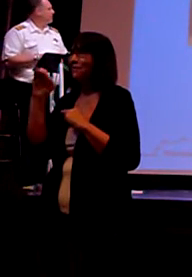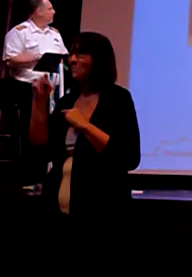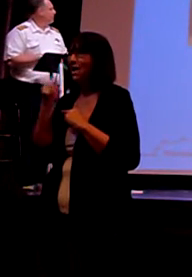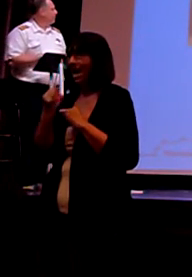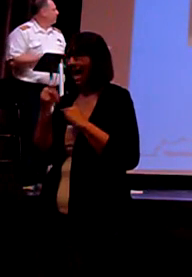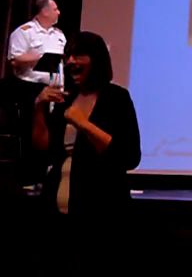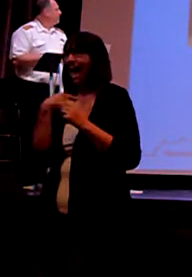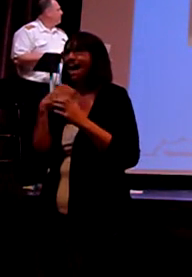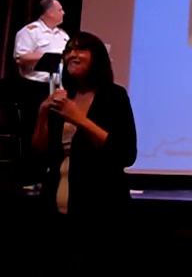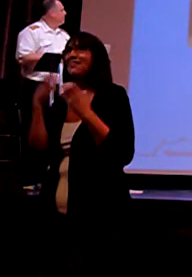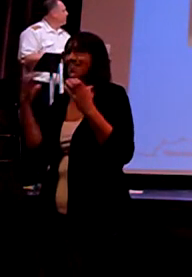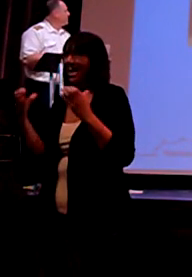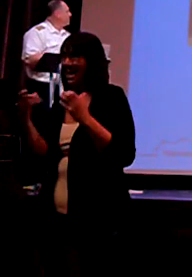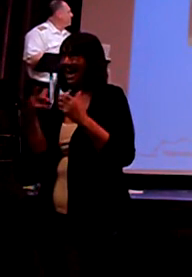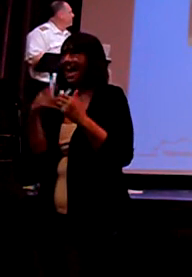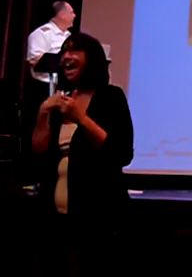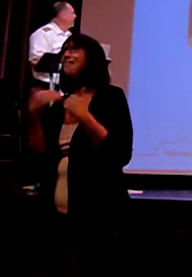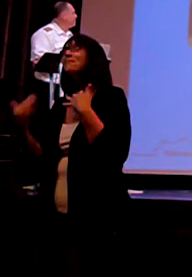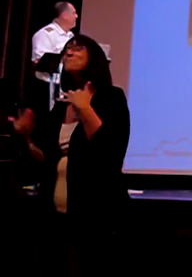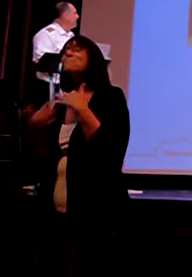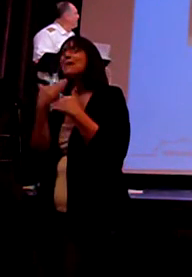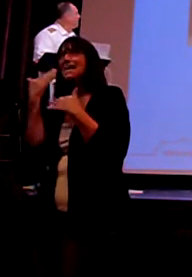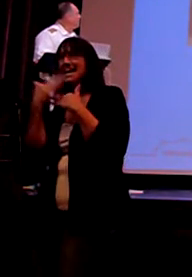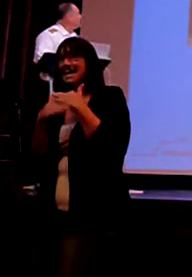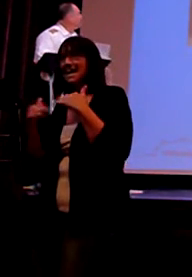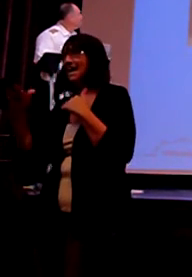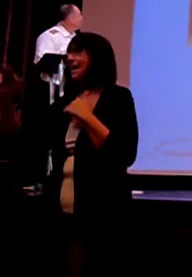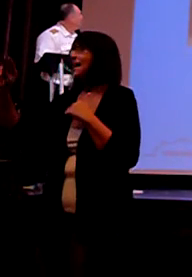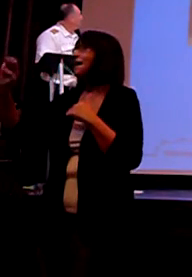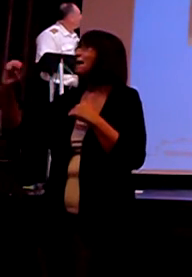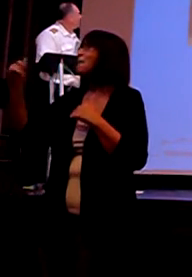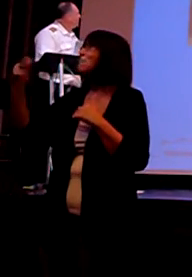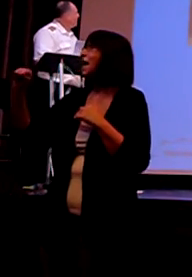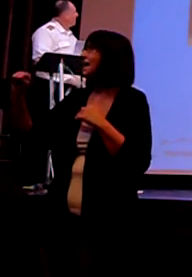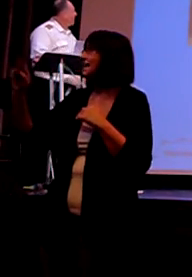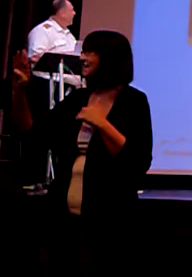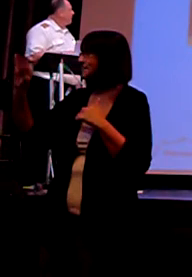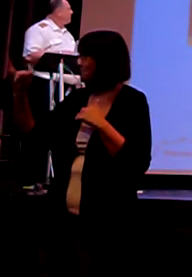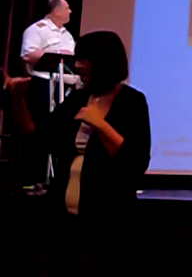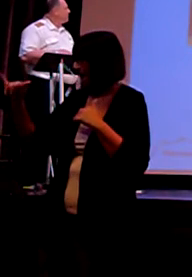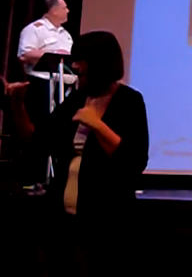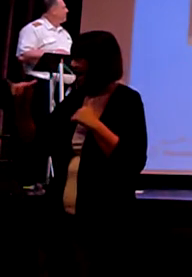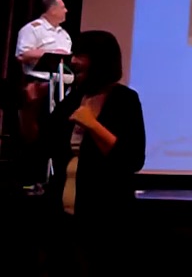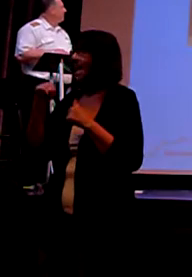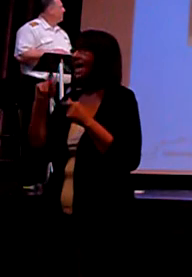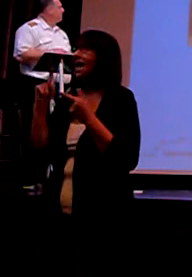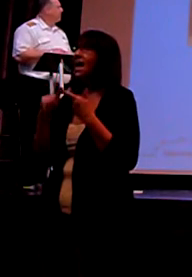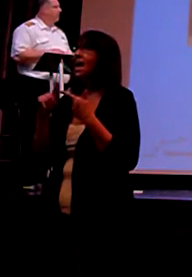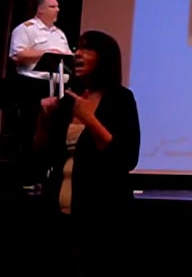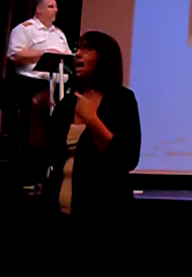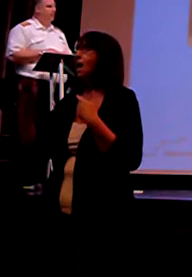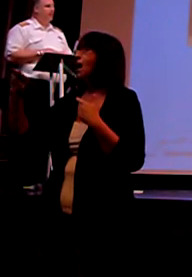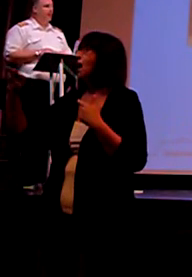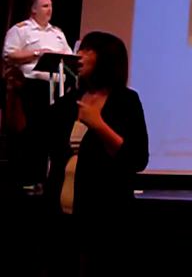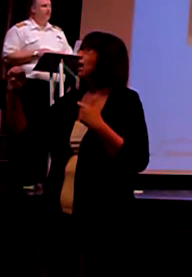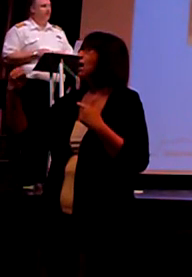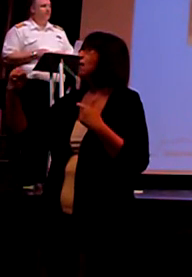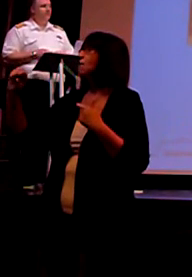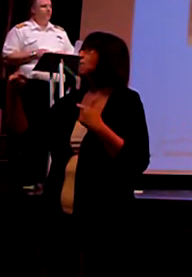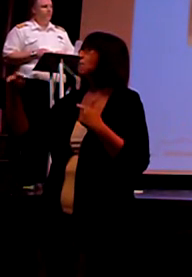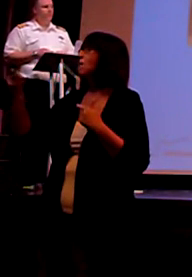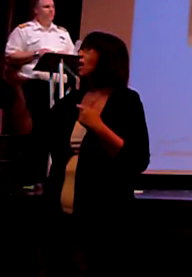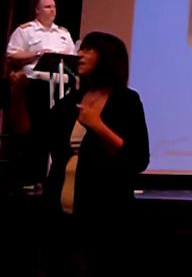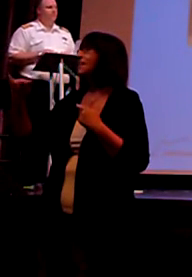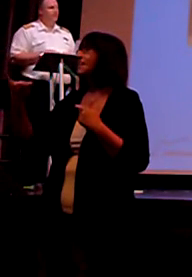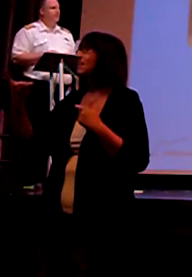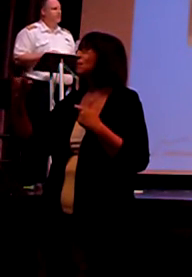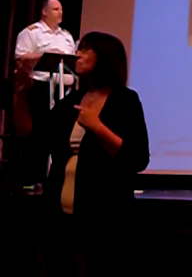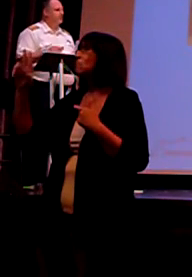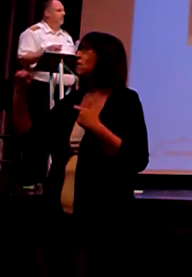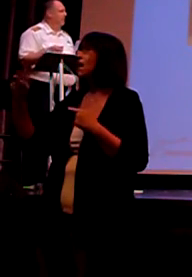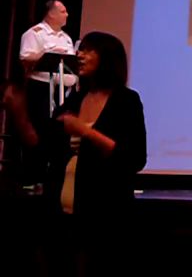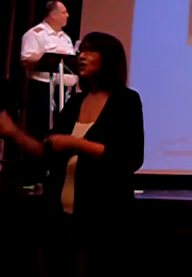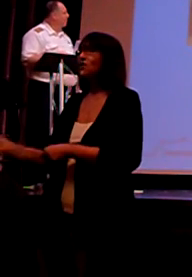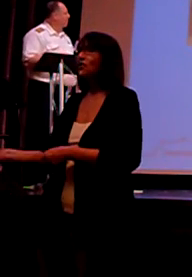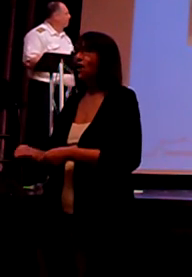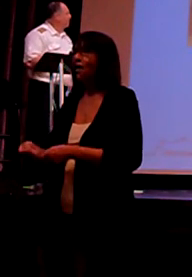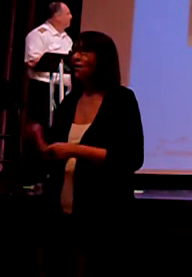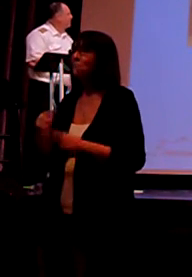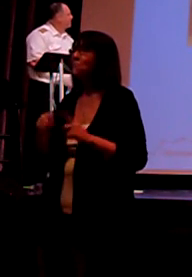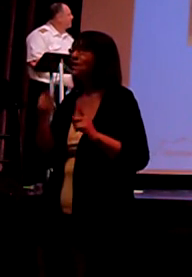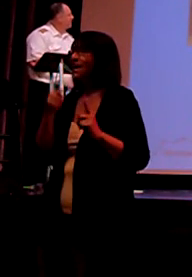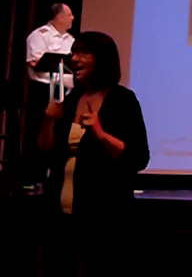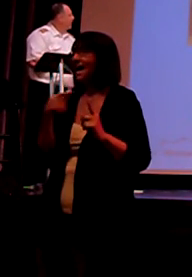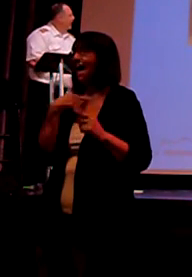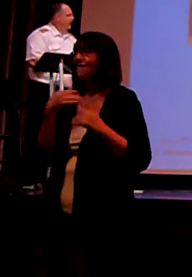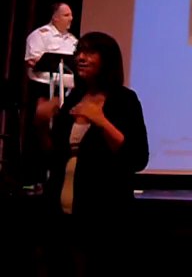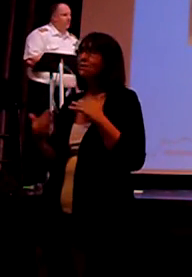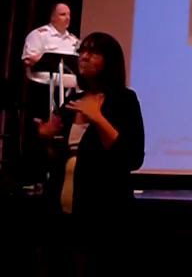a lot of beaches, Megan's Bay, of course we have, and also the Mahogany Run golf course. But crystal clear water with